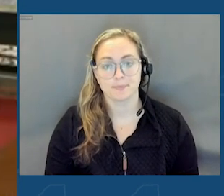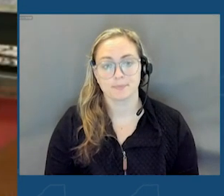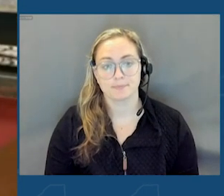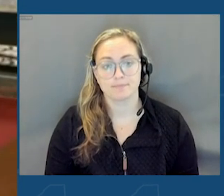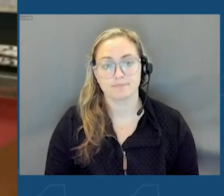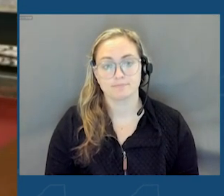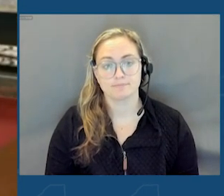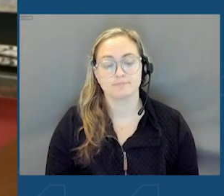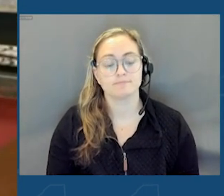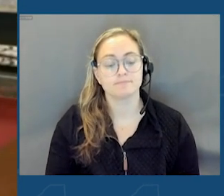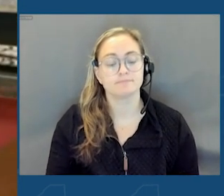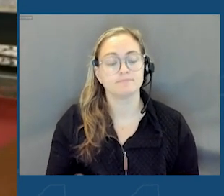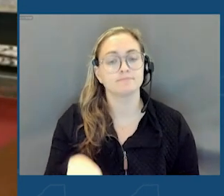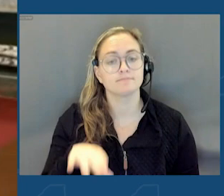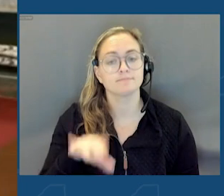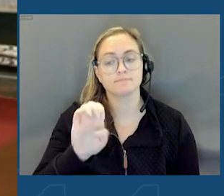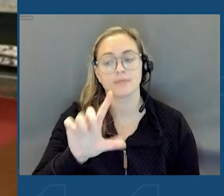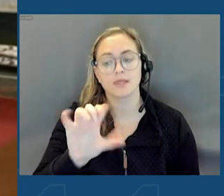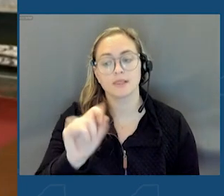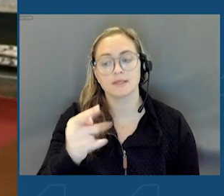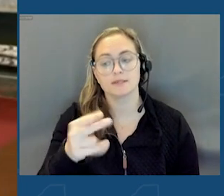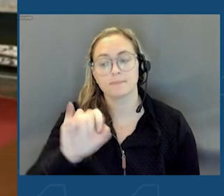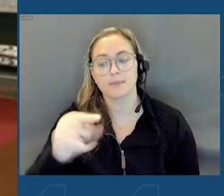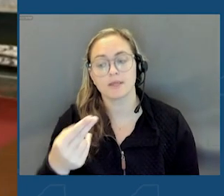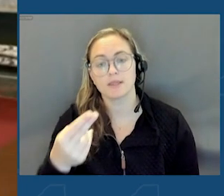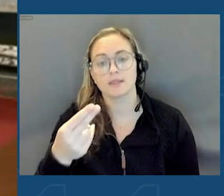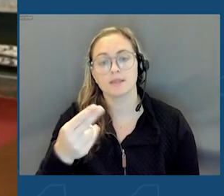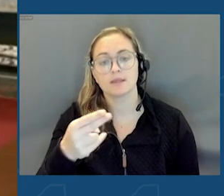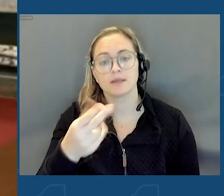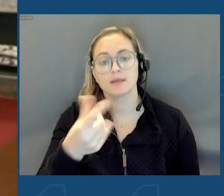the Honorable Elizabeth Gary,